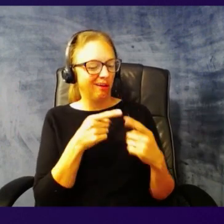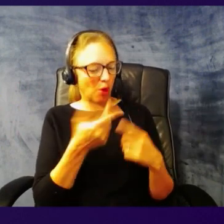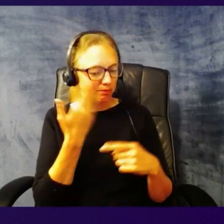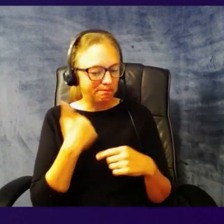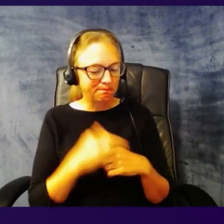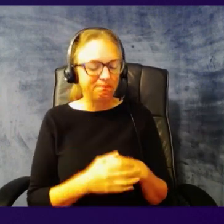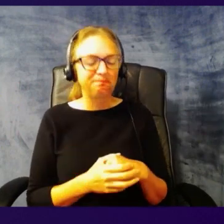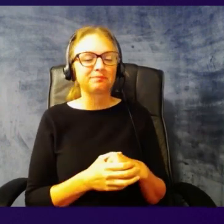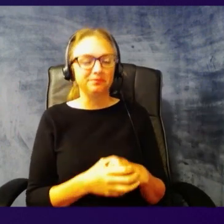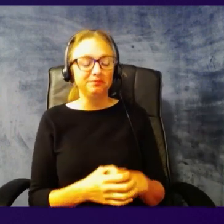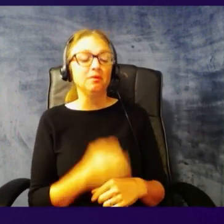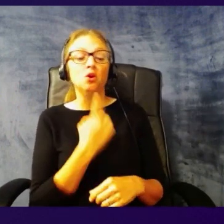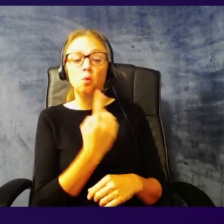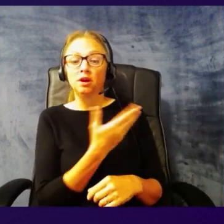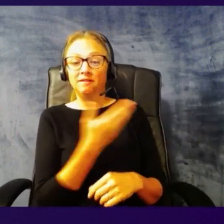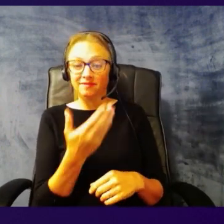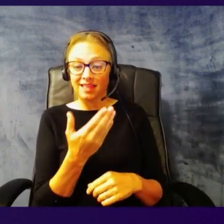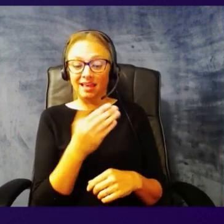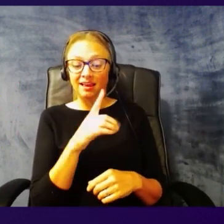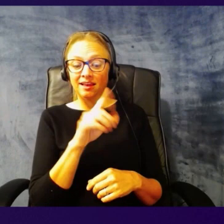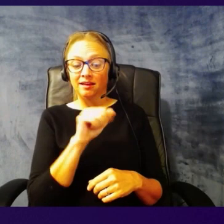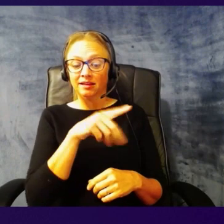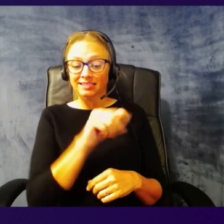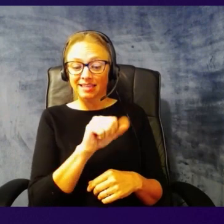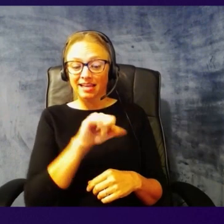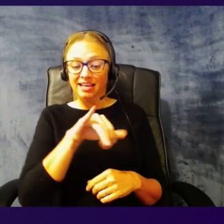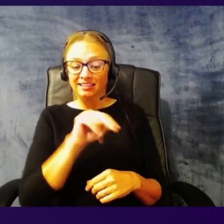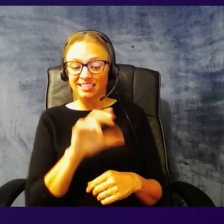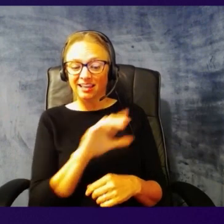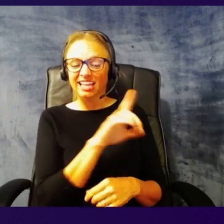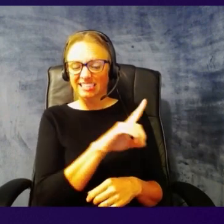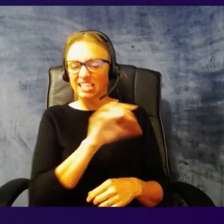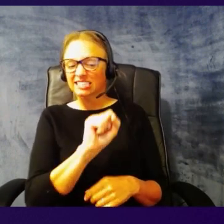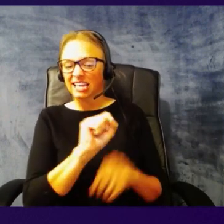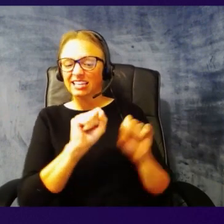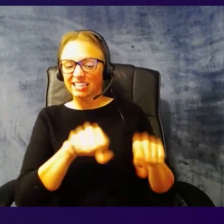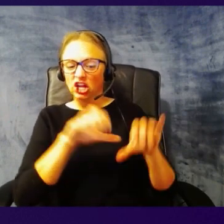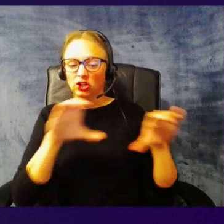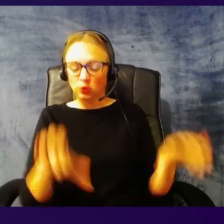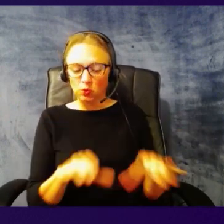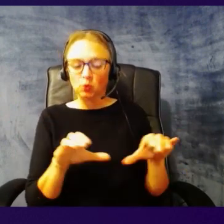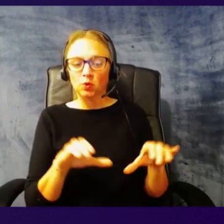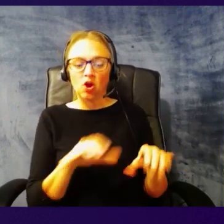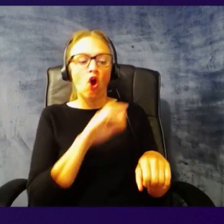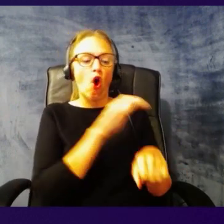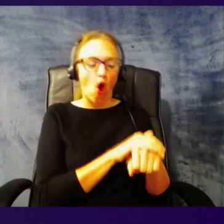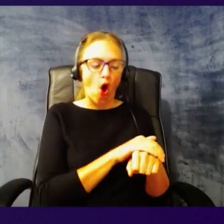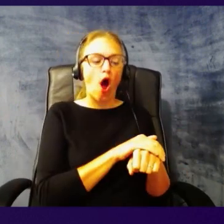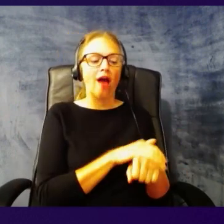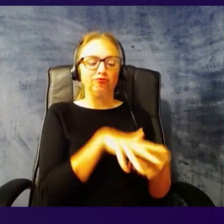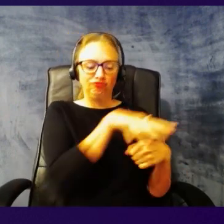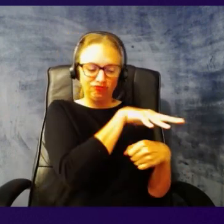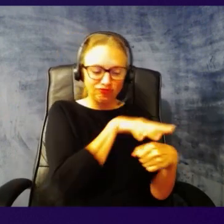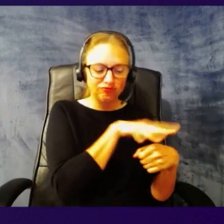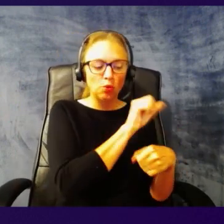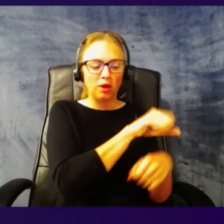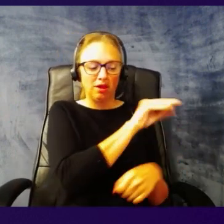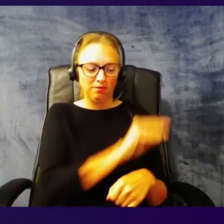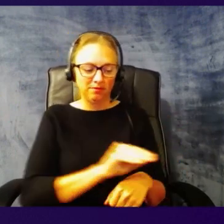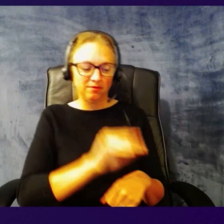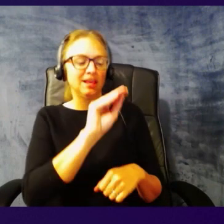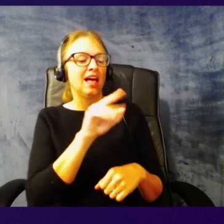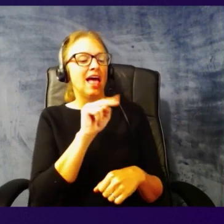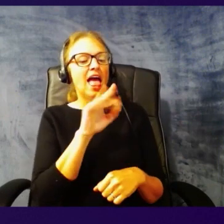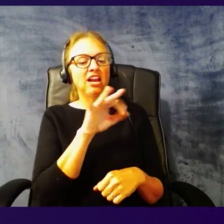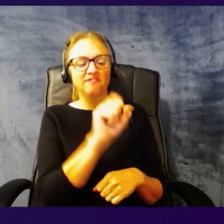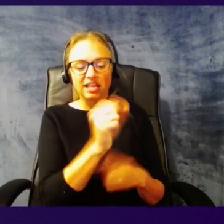So one of the things DataSync can do is it can move data to and from on-premises locations. So think things like NFS